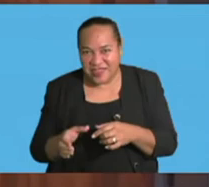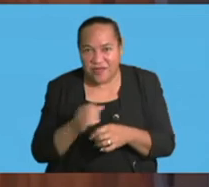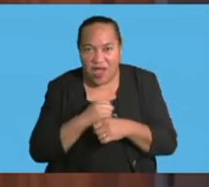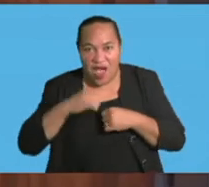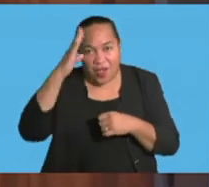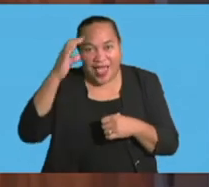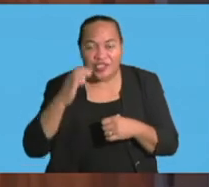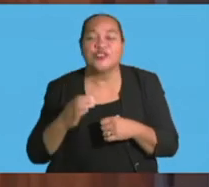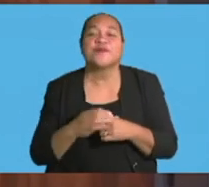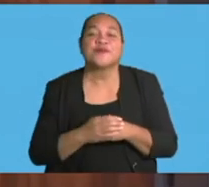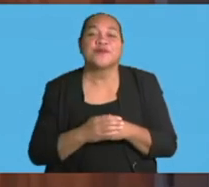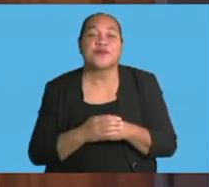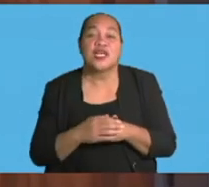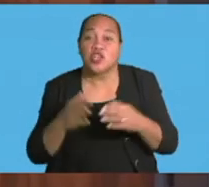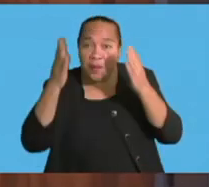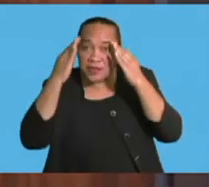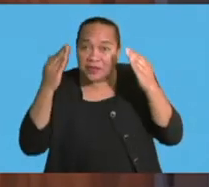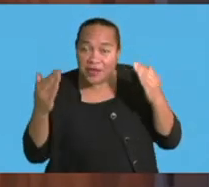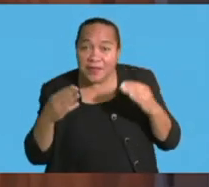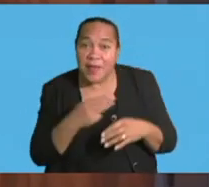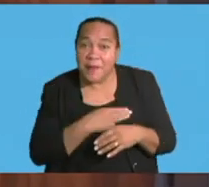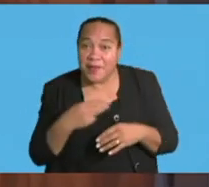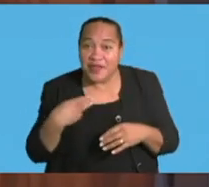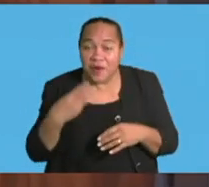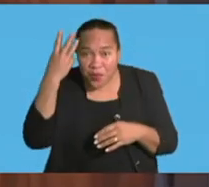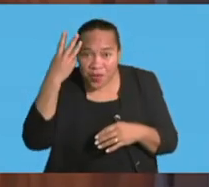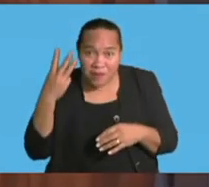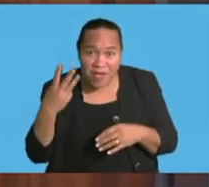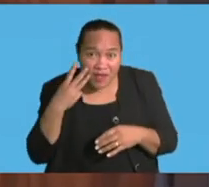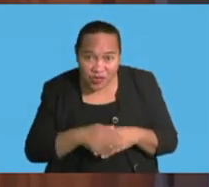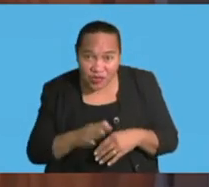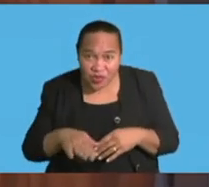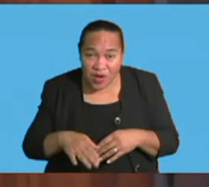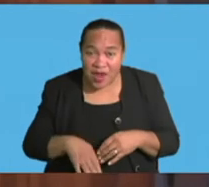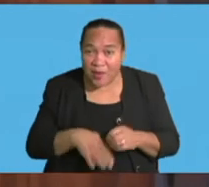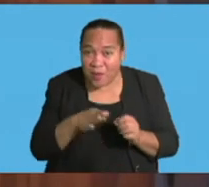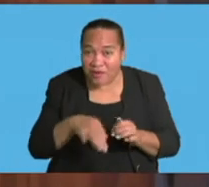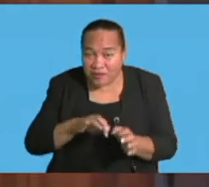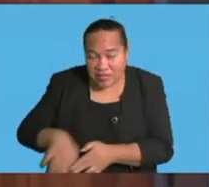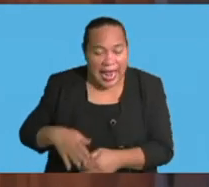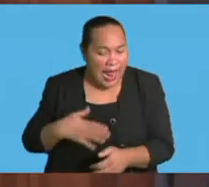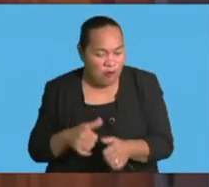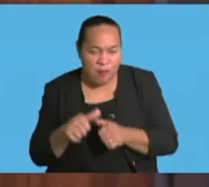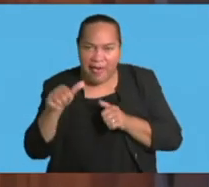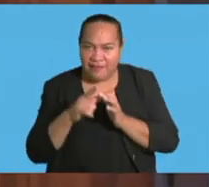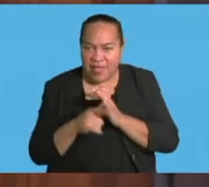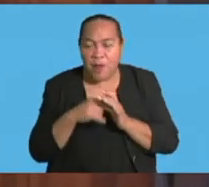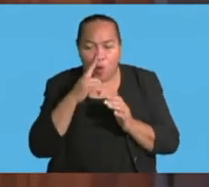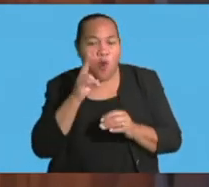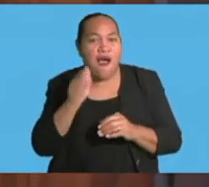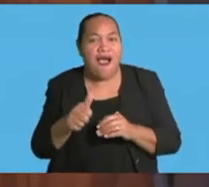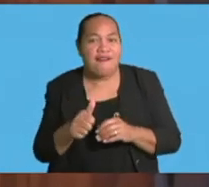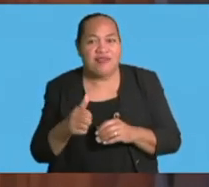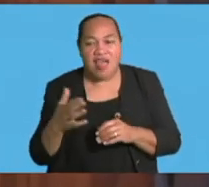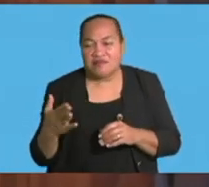Mr. Speaker, sir, the Ministry for Women, Children and Poverty Alleviation is at its best time to look after the welfare of Fijians living